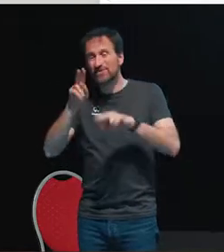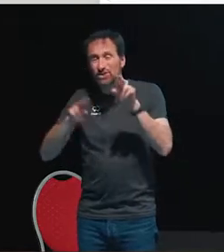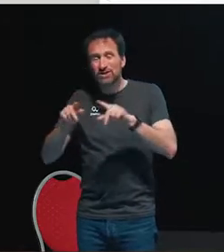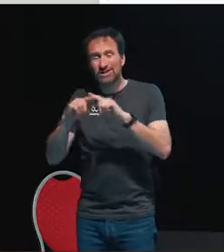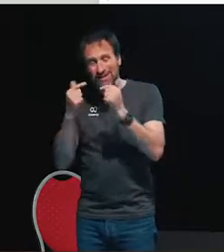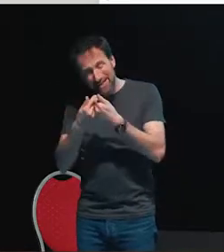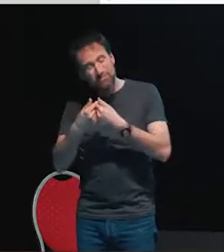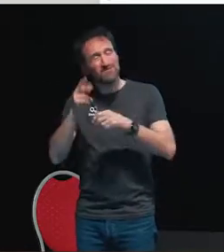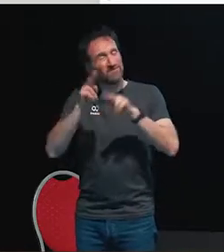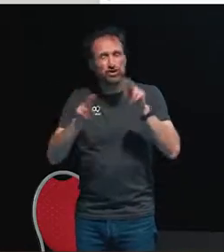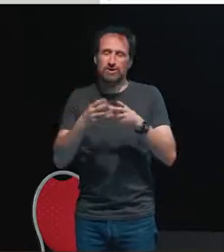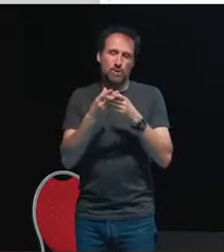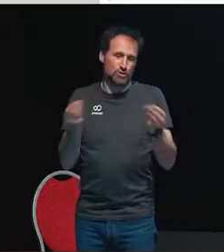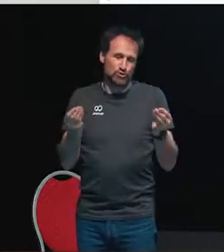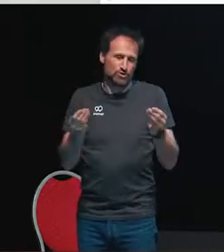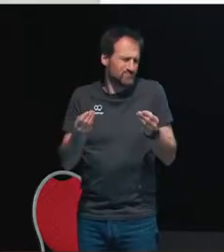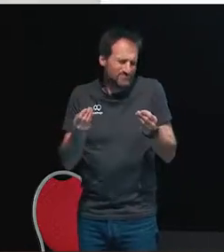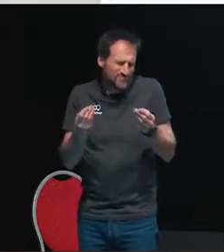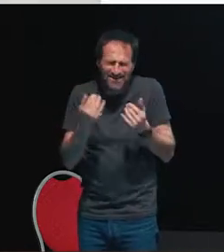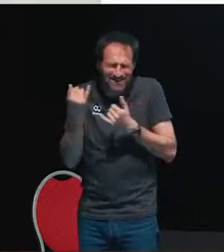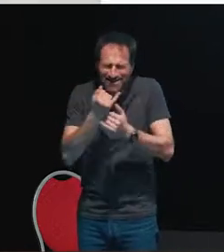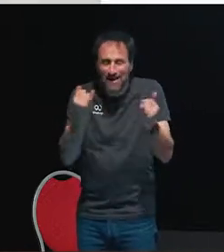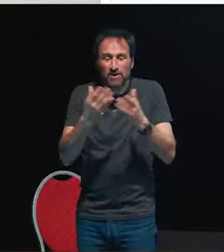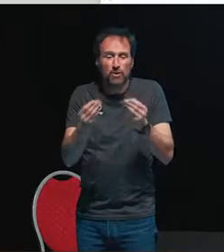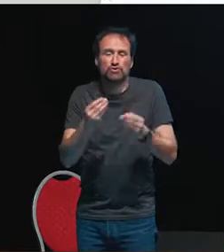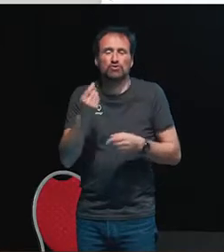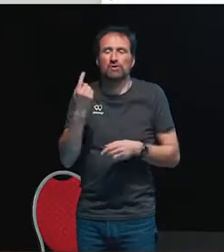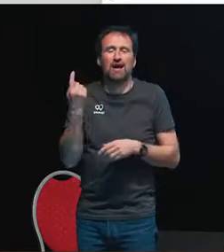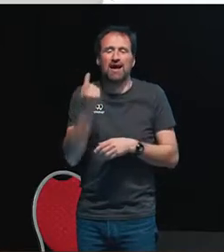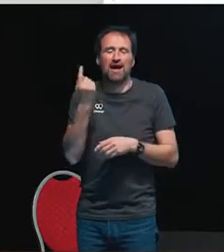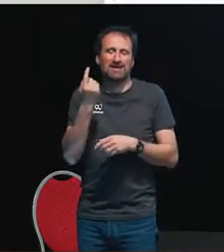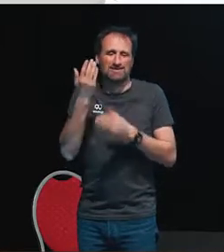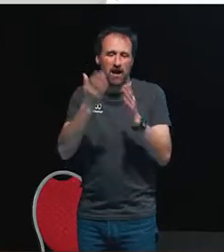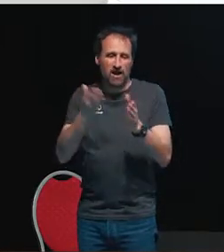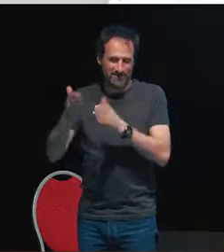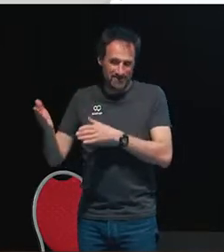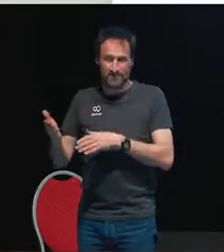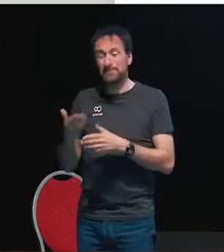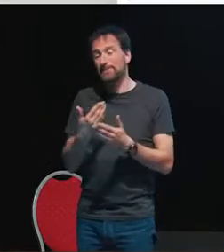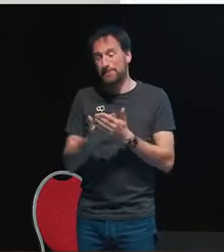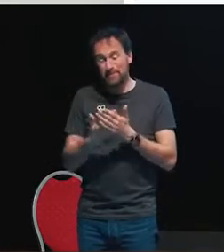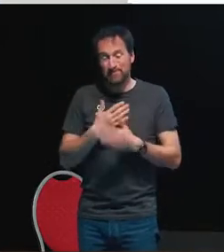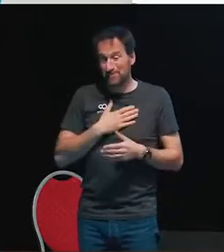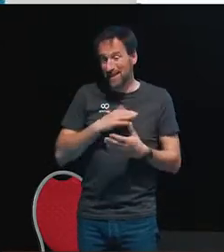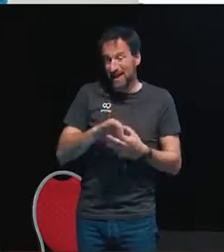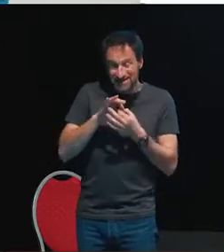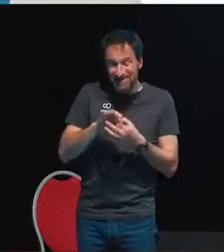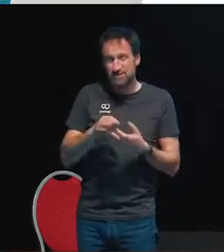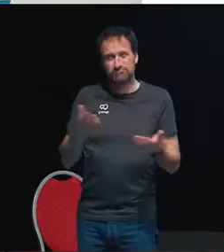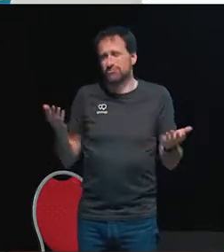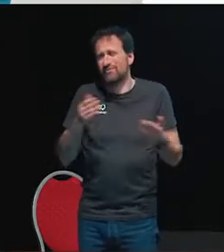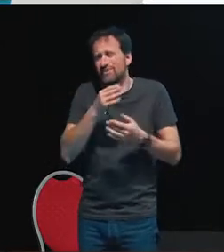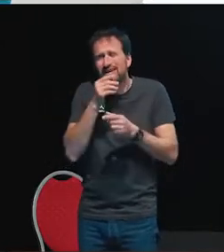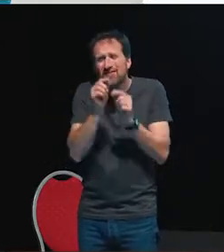everything is unique so whether this is a right approach for you depends on so many factors you don't need to think you know